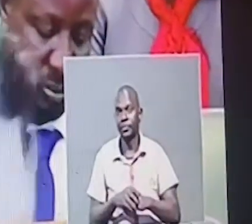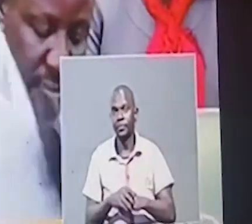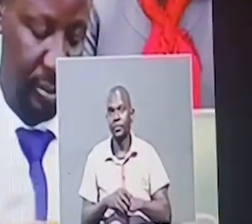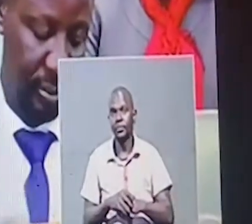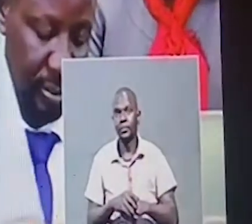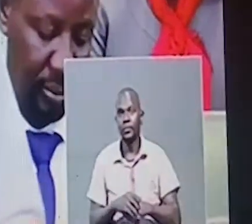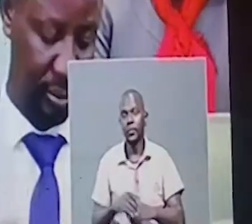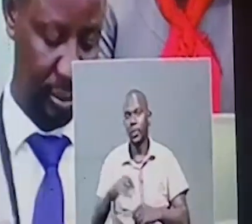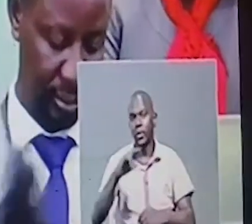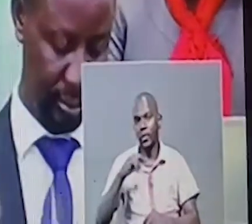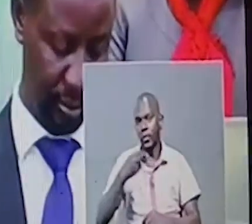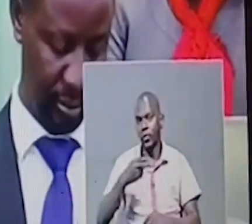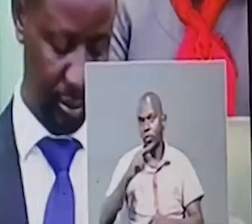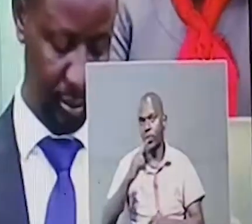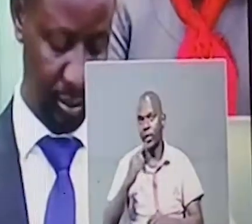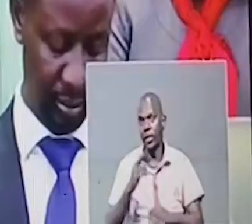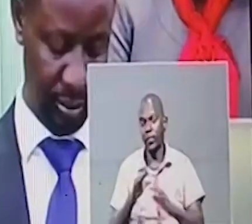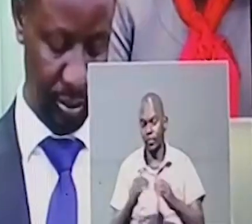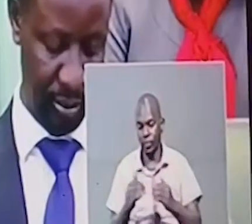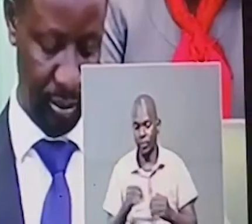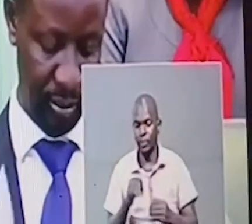a feedback on whether